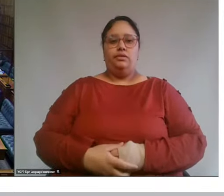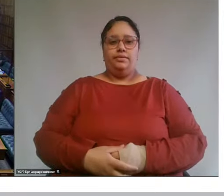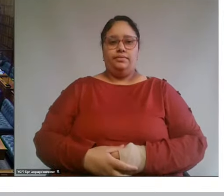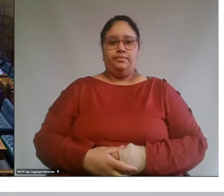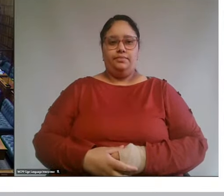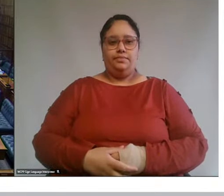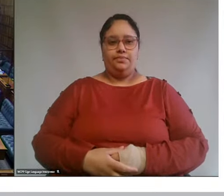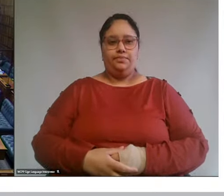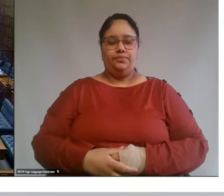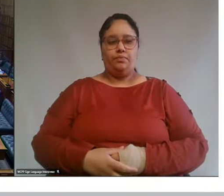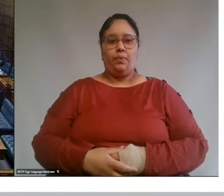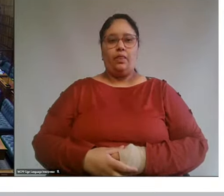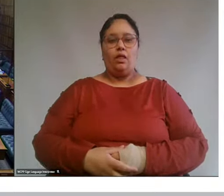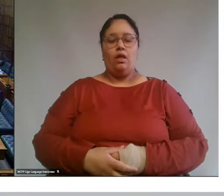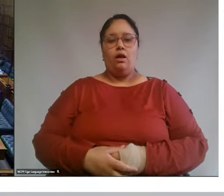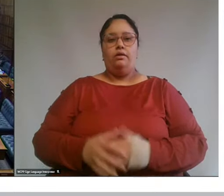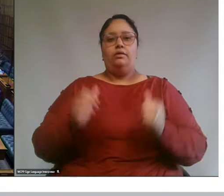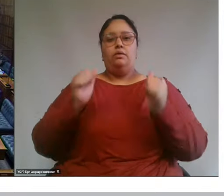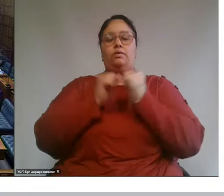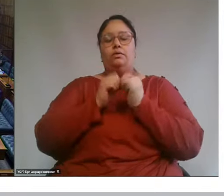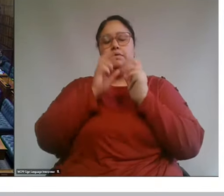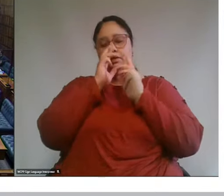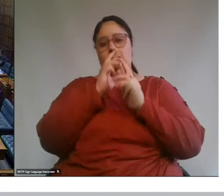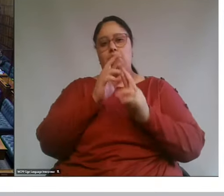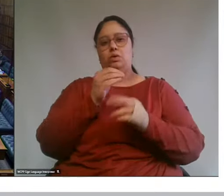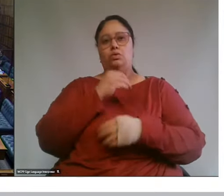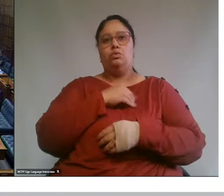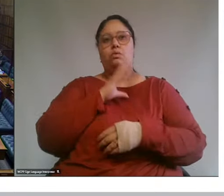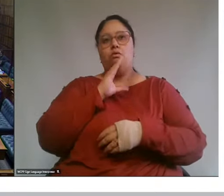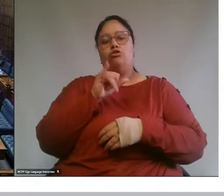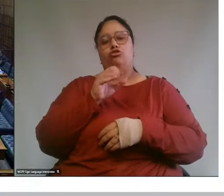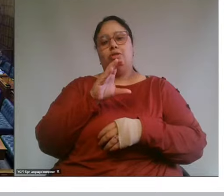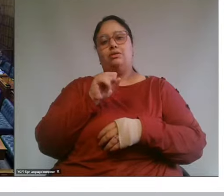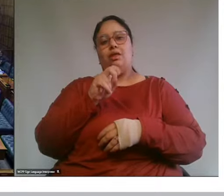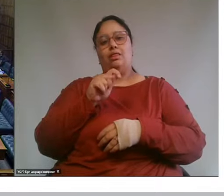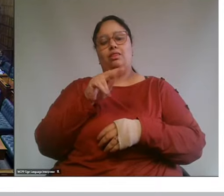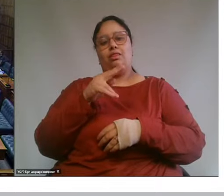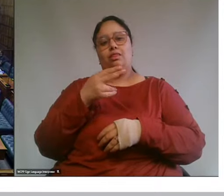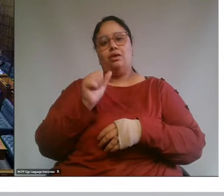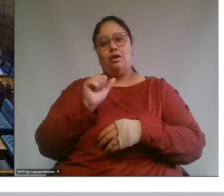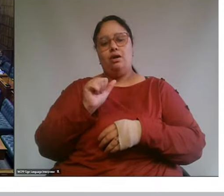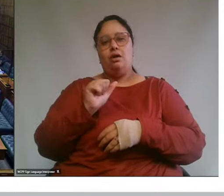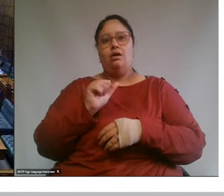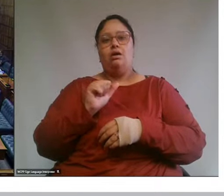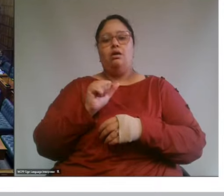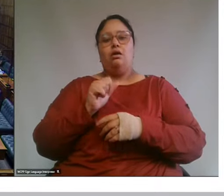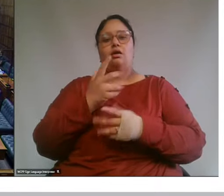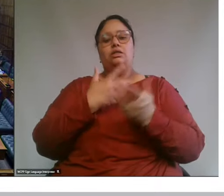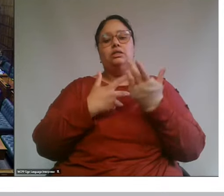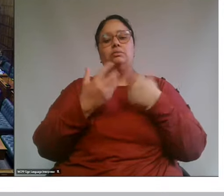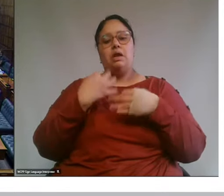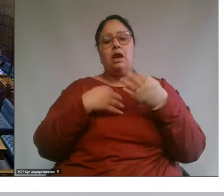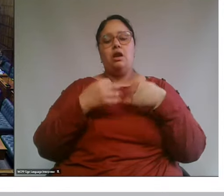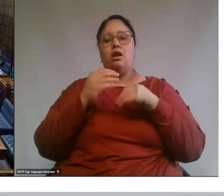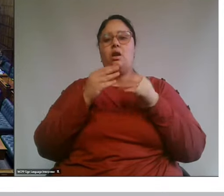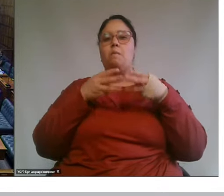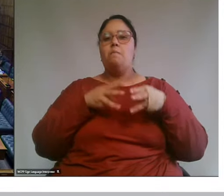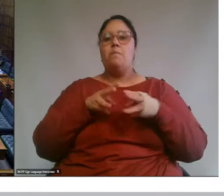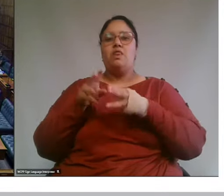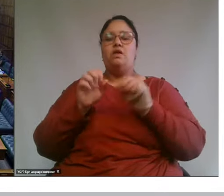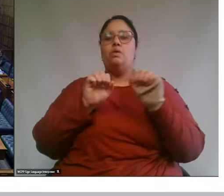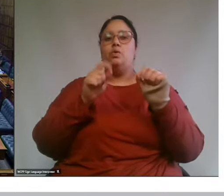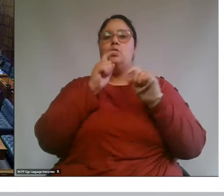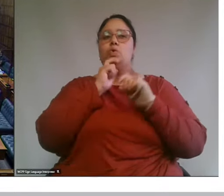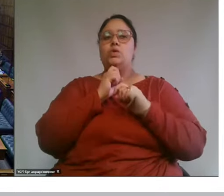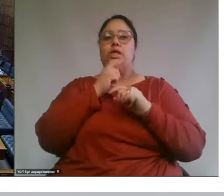um with respect to I'm going to ask jintha if she can maybe just talk to the methodology that we use so but